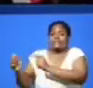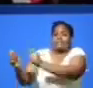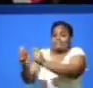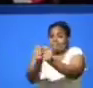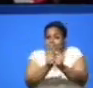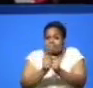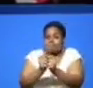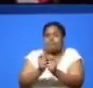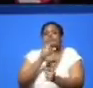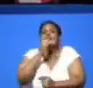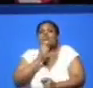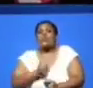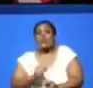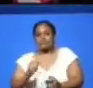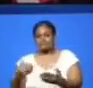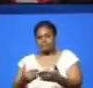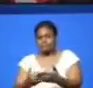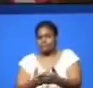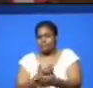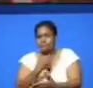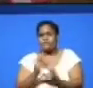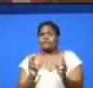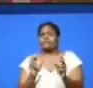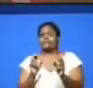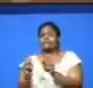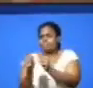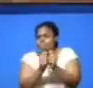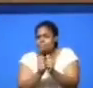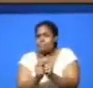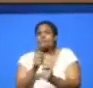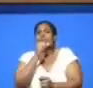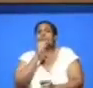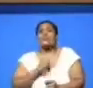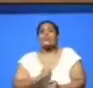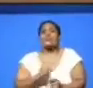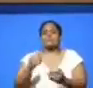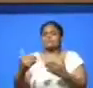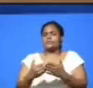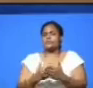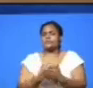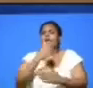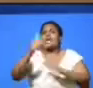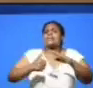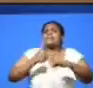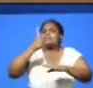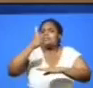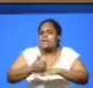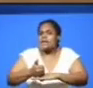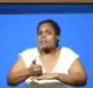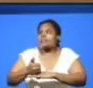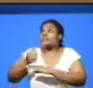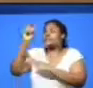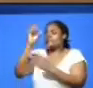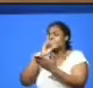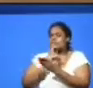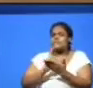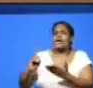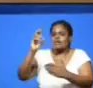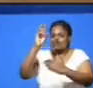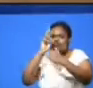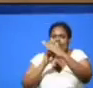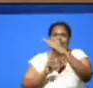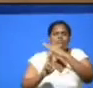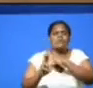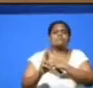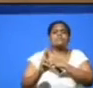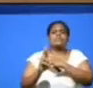new, the union of the old and the new, constitutes God's divine revelation calling